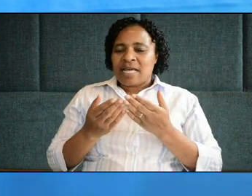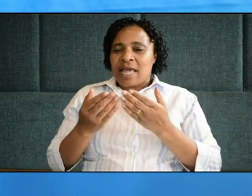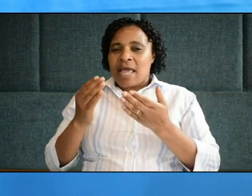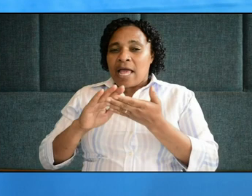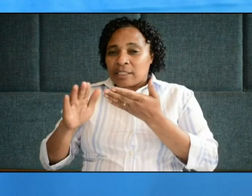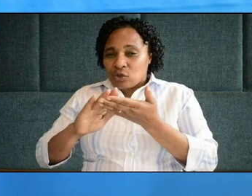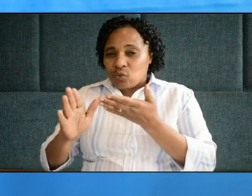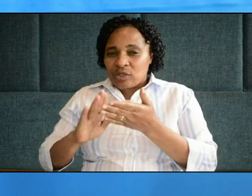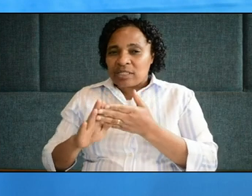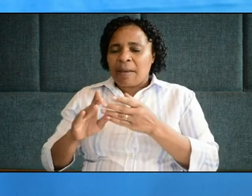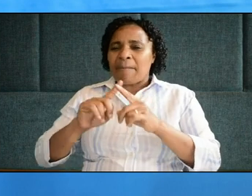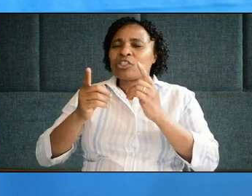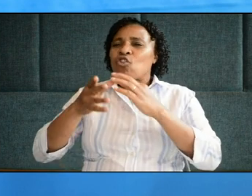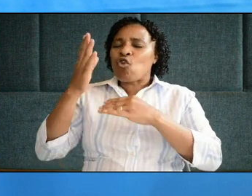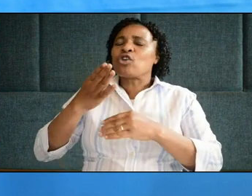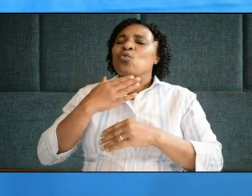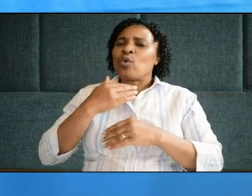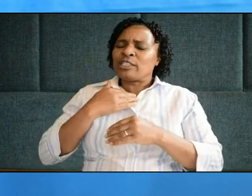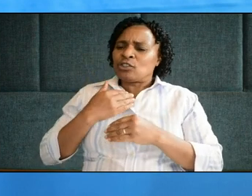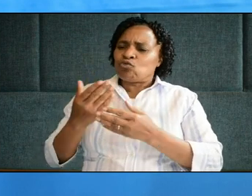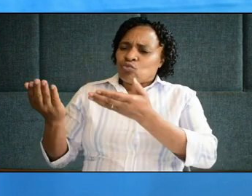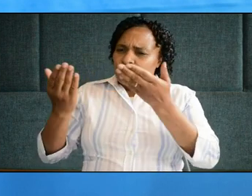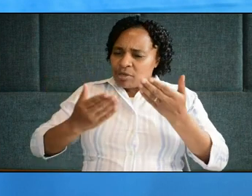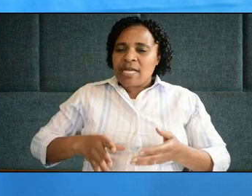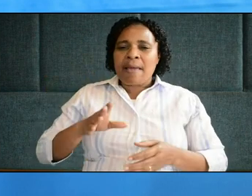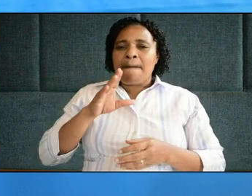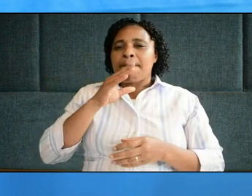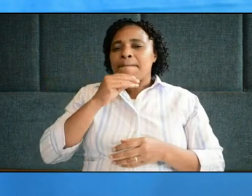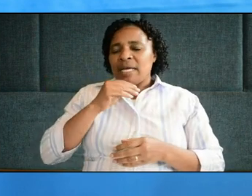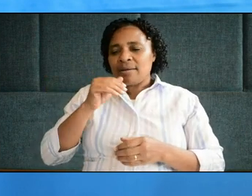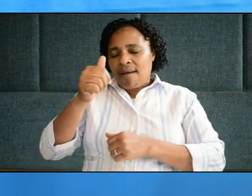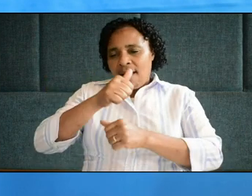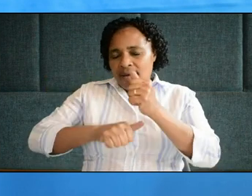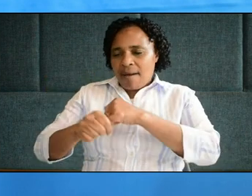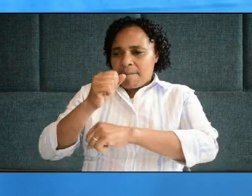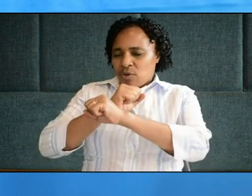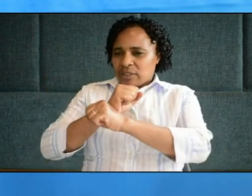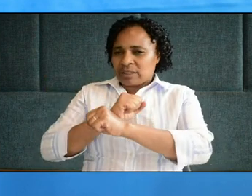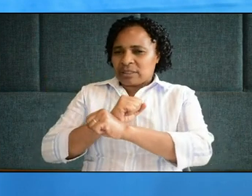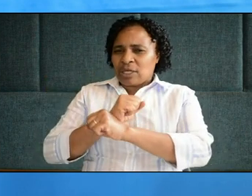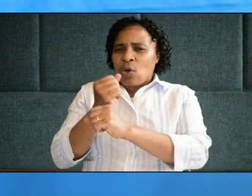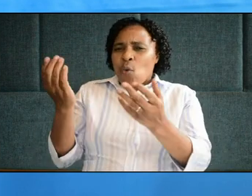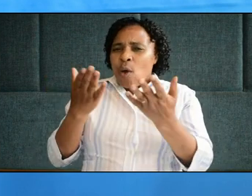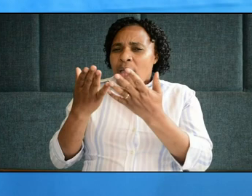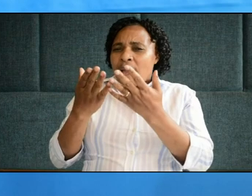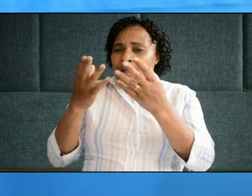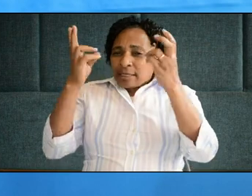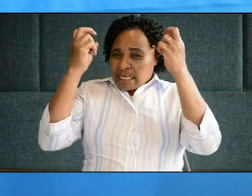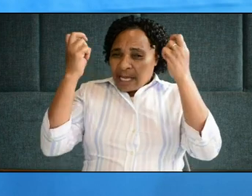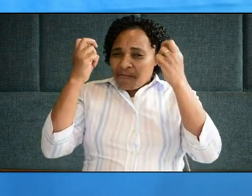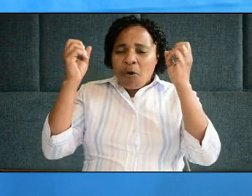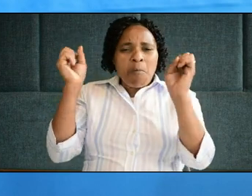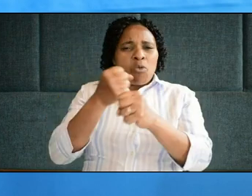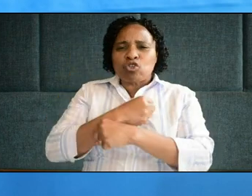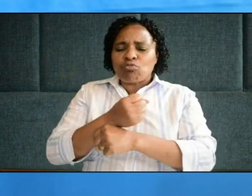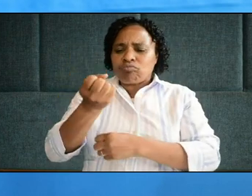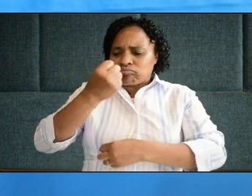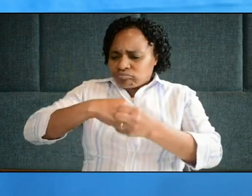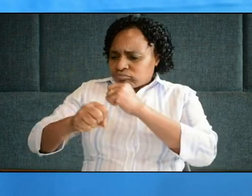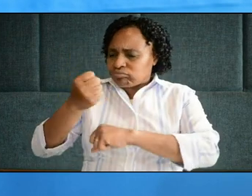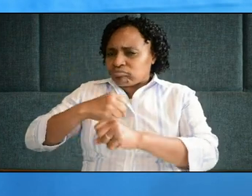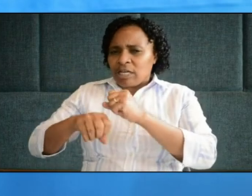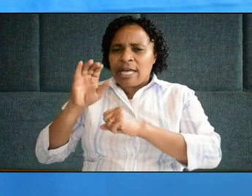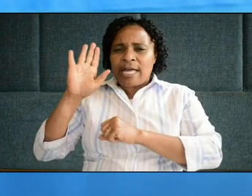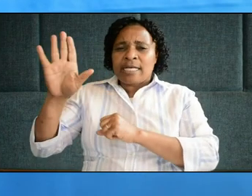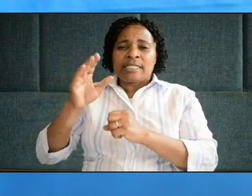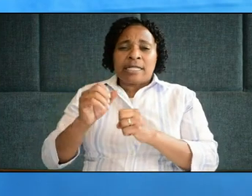seeking to draw men close under his protection, that Satan may not practice his cruel, deceptive